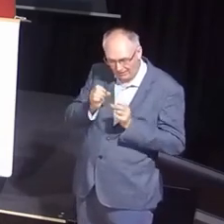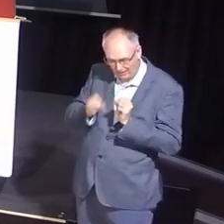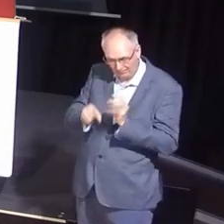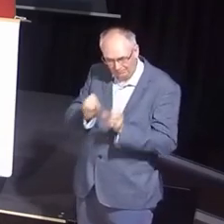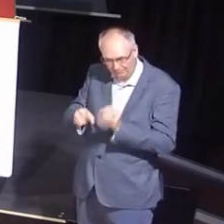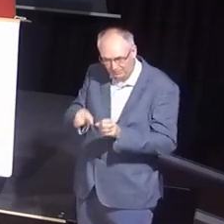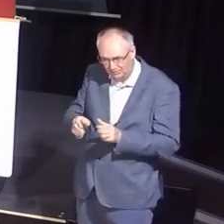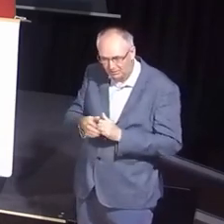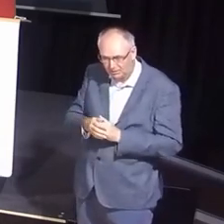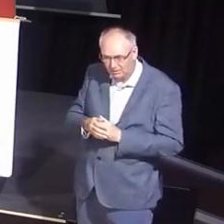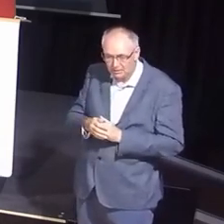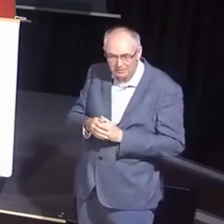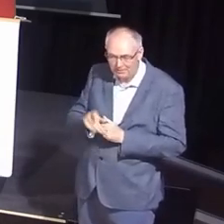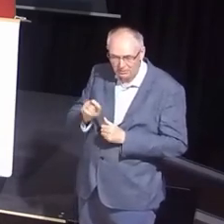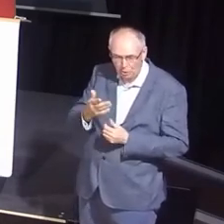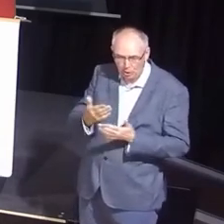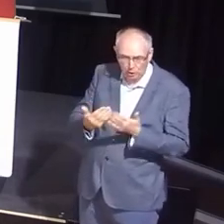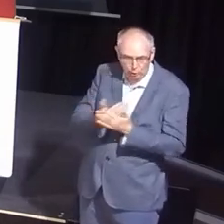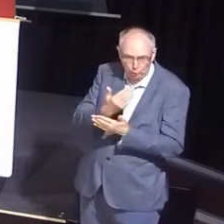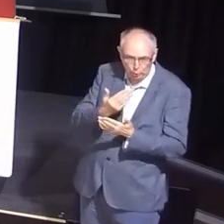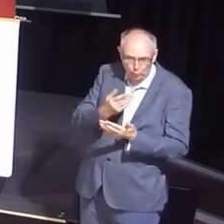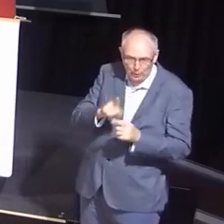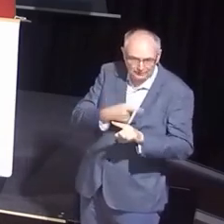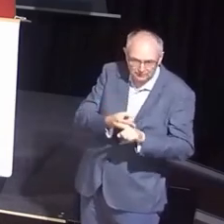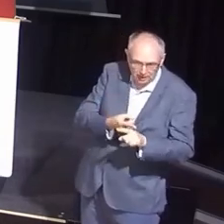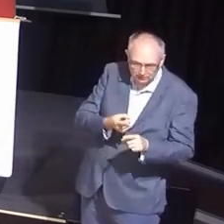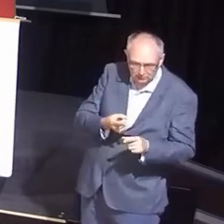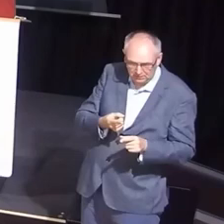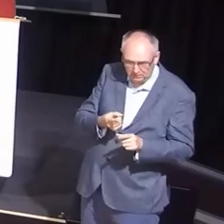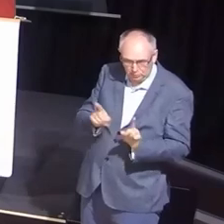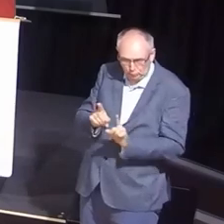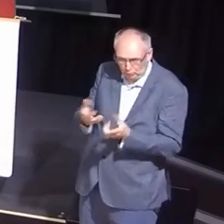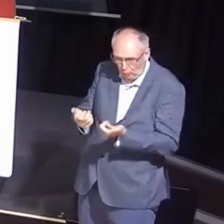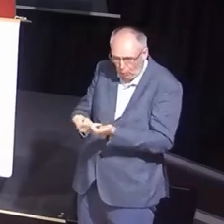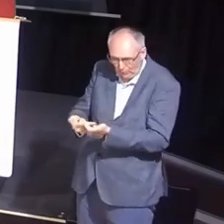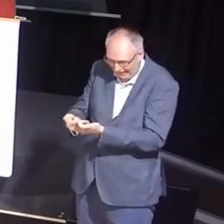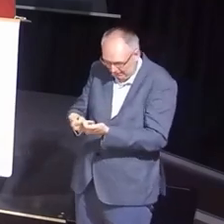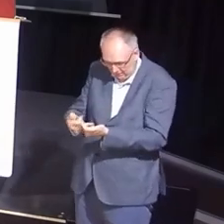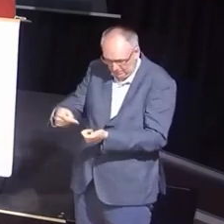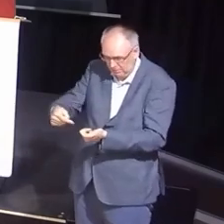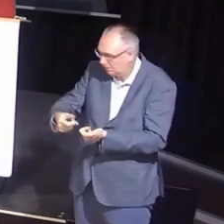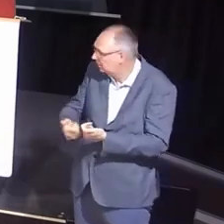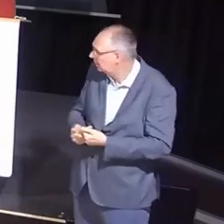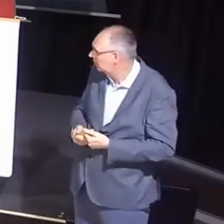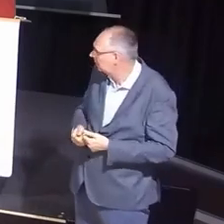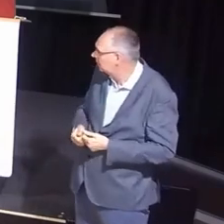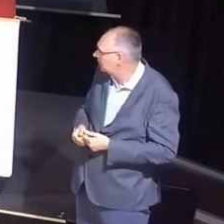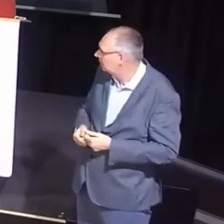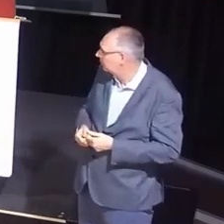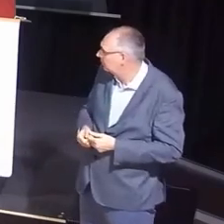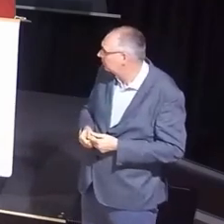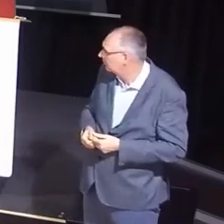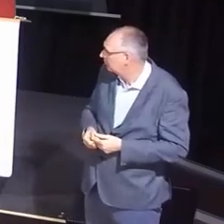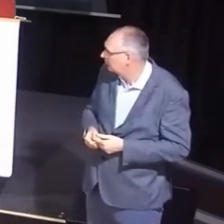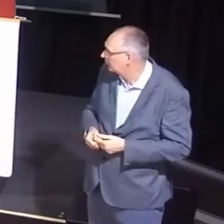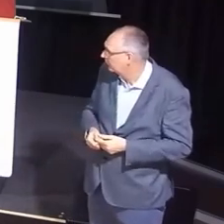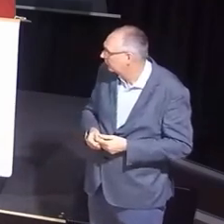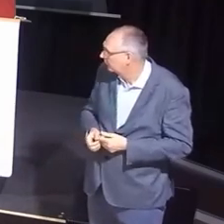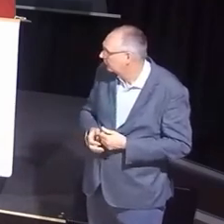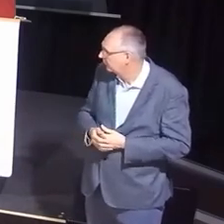about UX design. It's always that thing which you hold as well, which is was so important for me. And especially